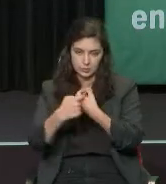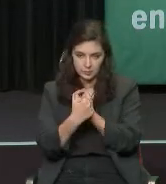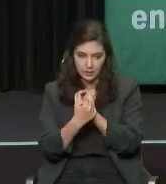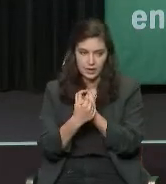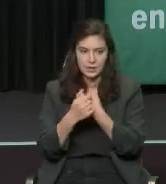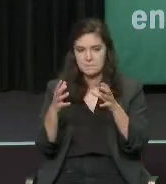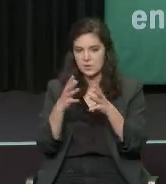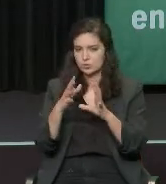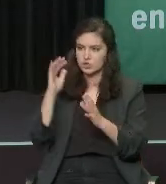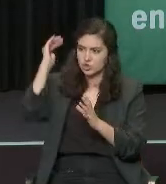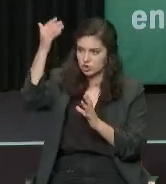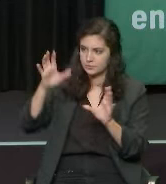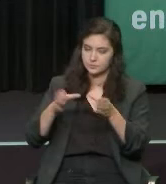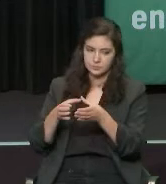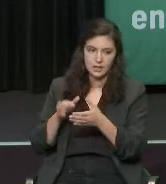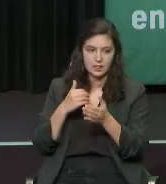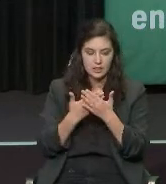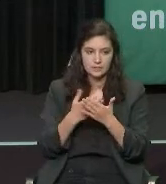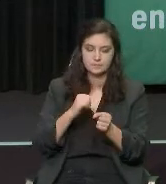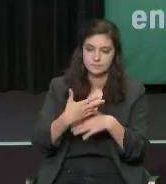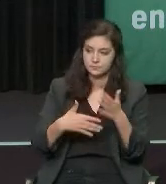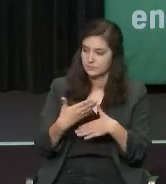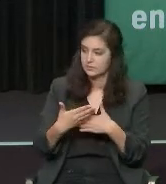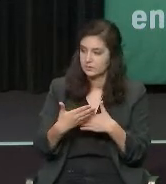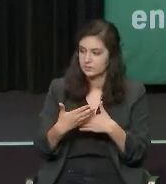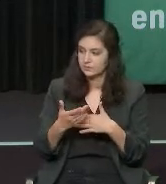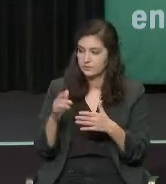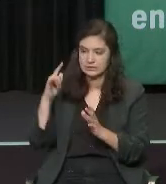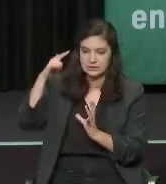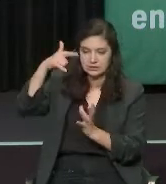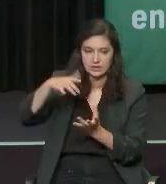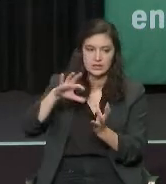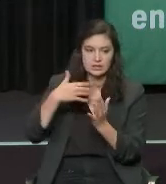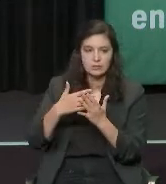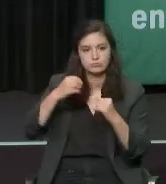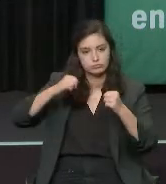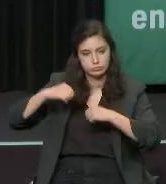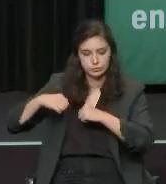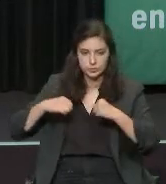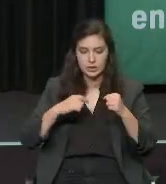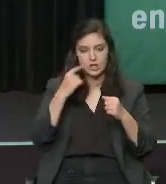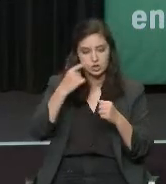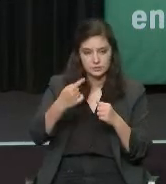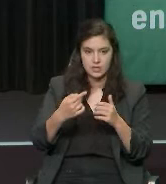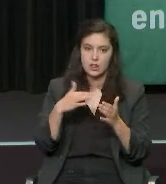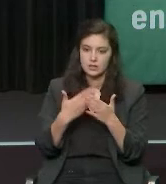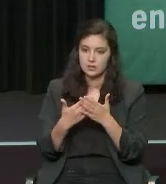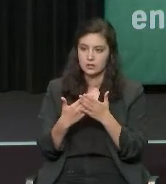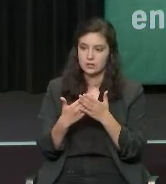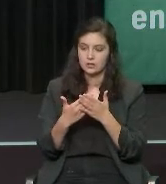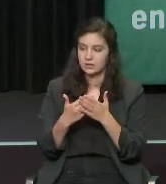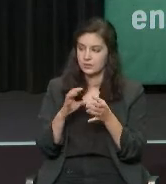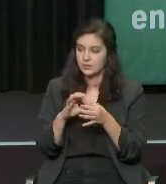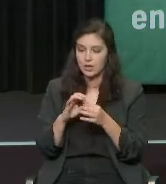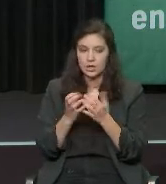space agencies that operate more than 200 satellites. And since the Paris Agreement, in particular due to the